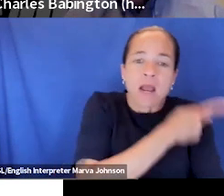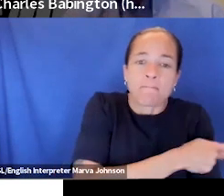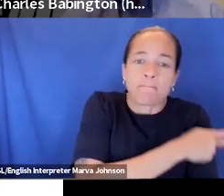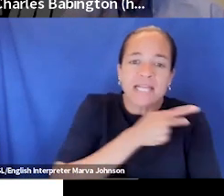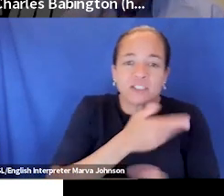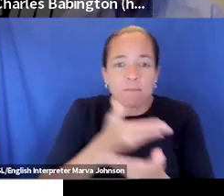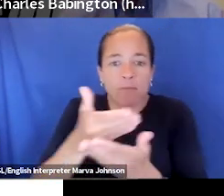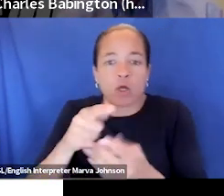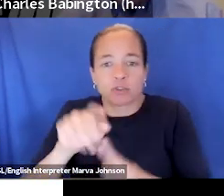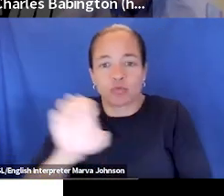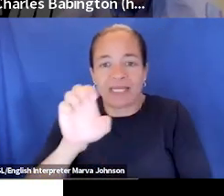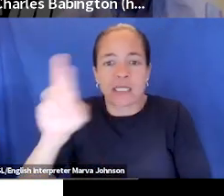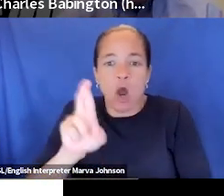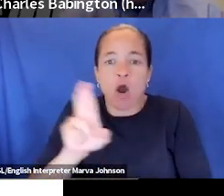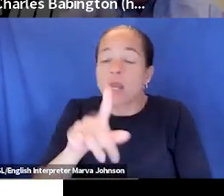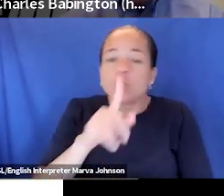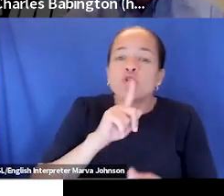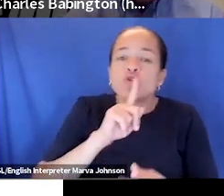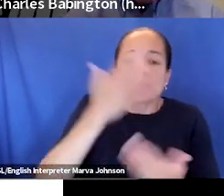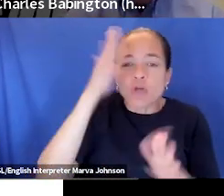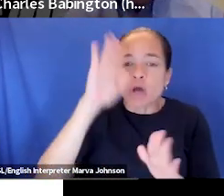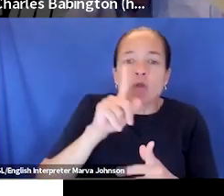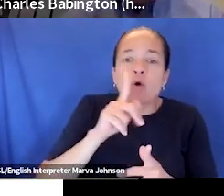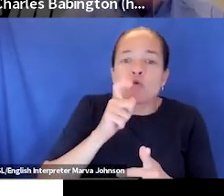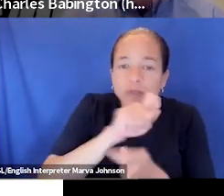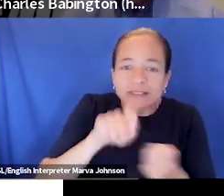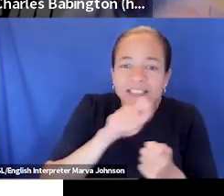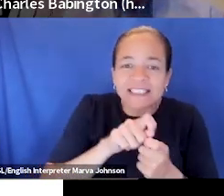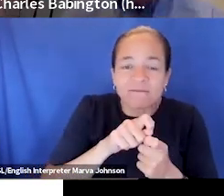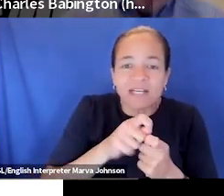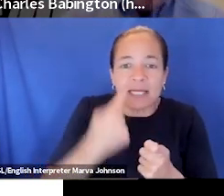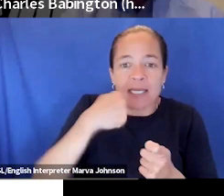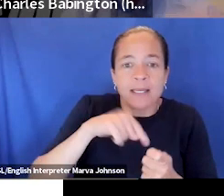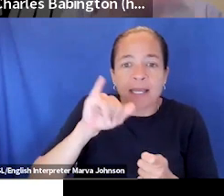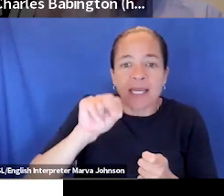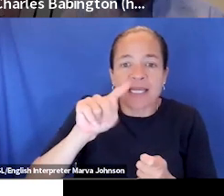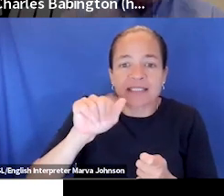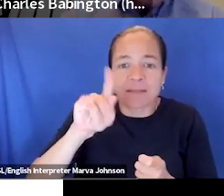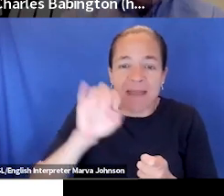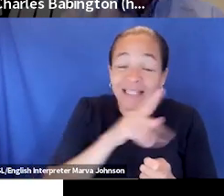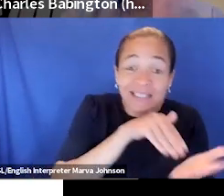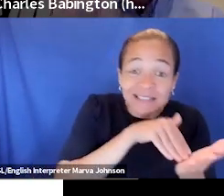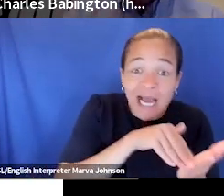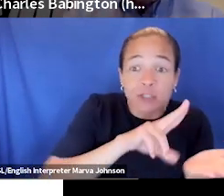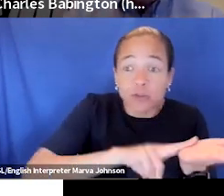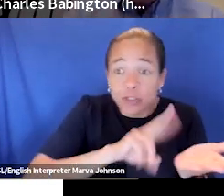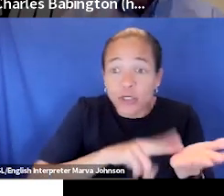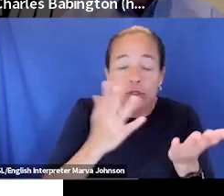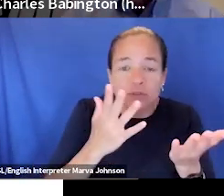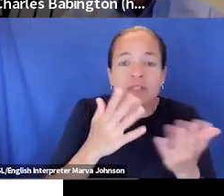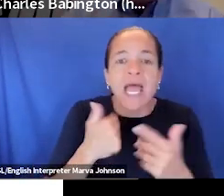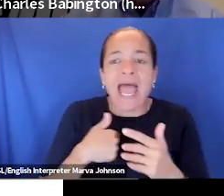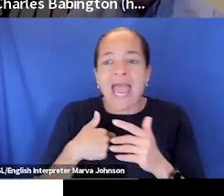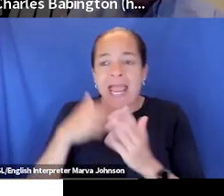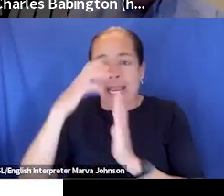the doctor or the nurse or the PA intubated the patient. I once had to edit a big medical document and it was full of passive voice. And when I